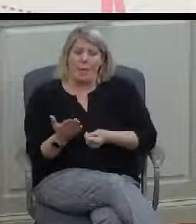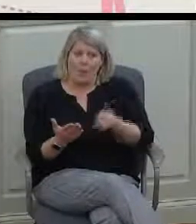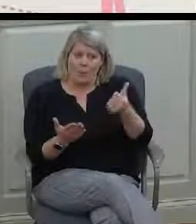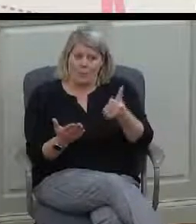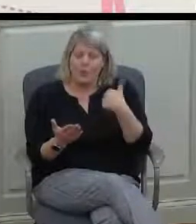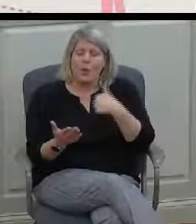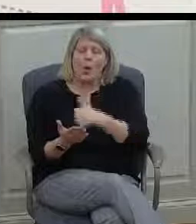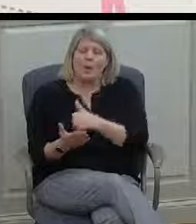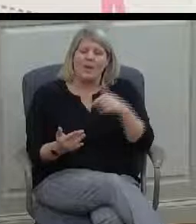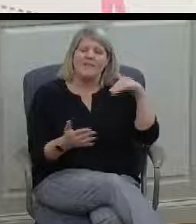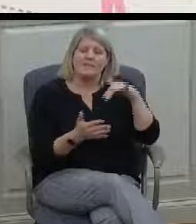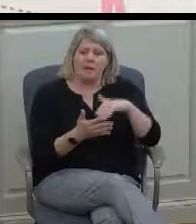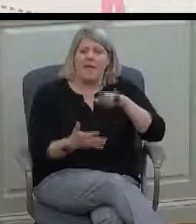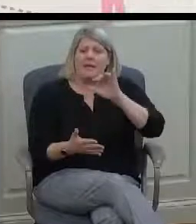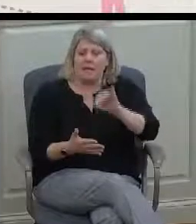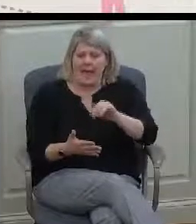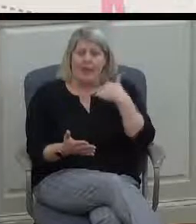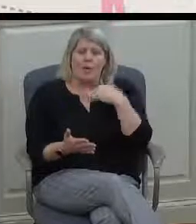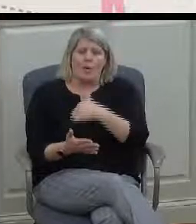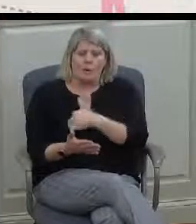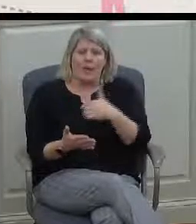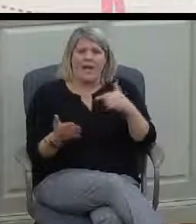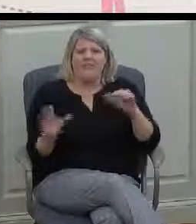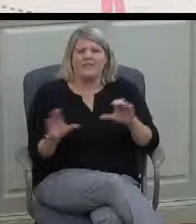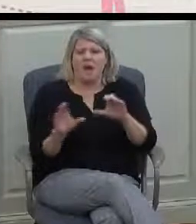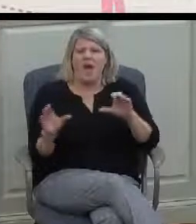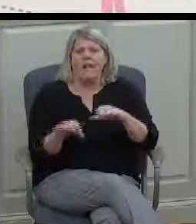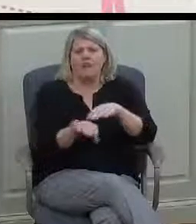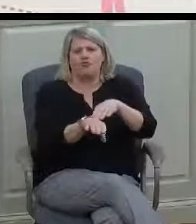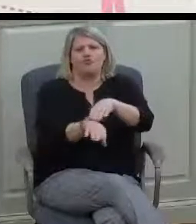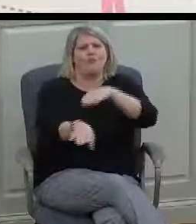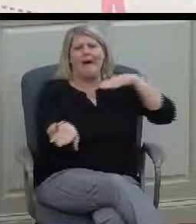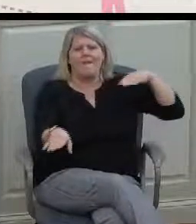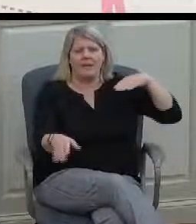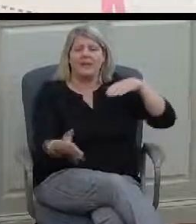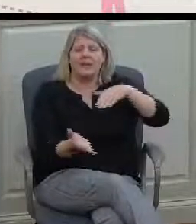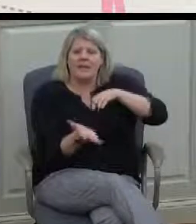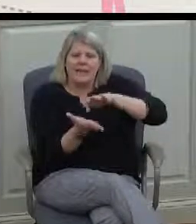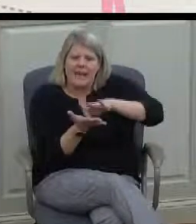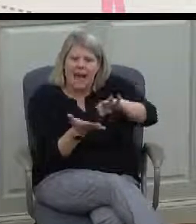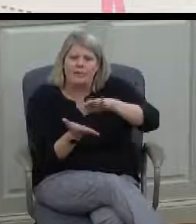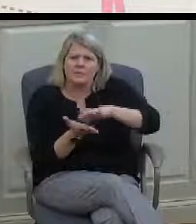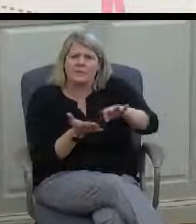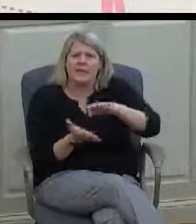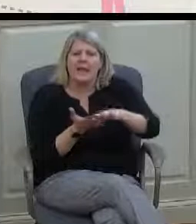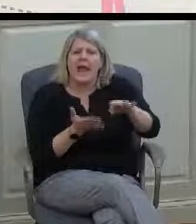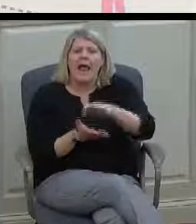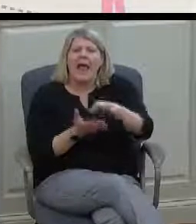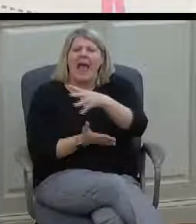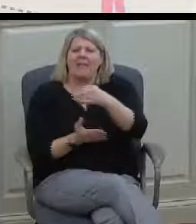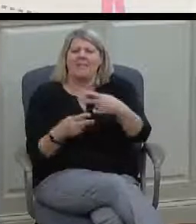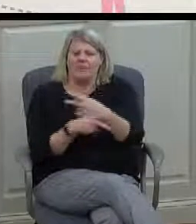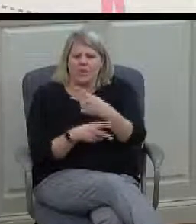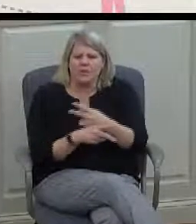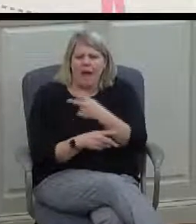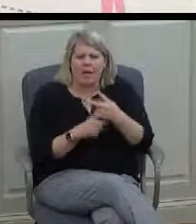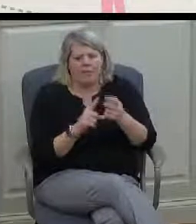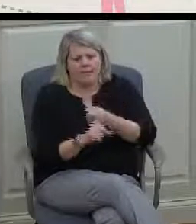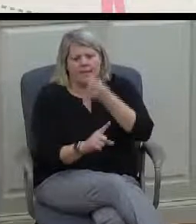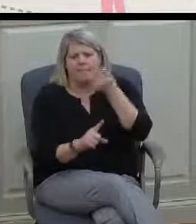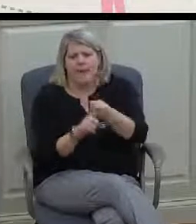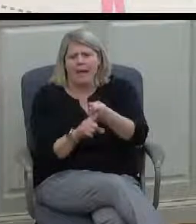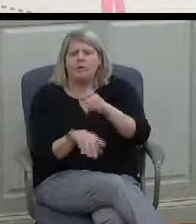that, done the traffic counts, and looked at what impact that has along Main Street, and have discussed it with